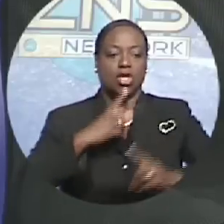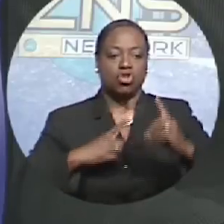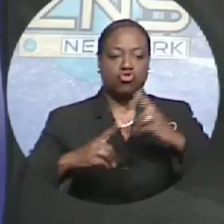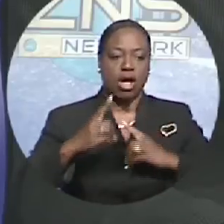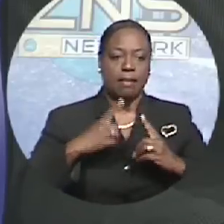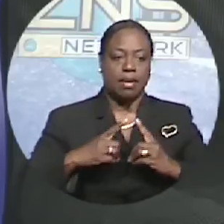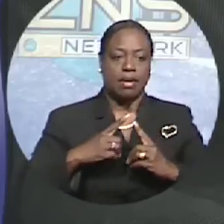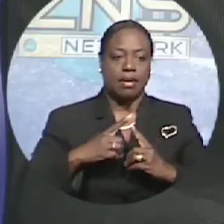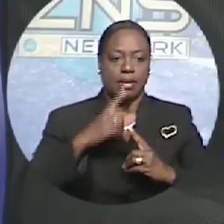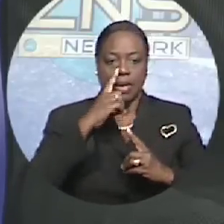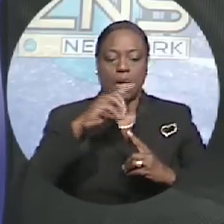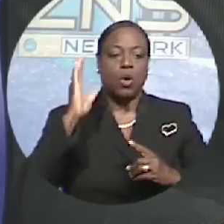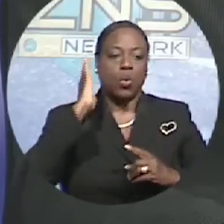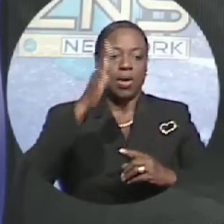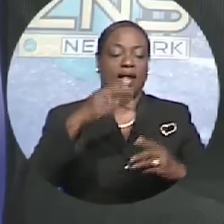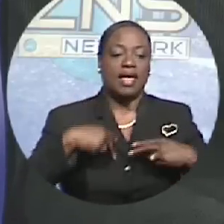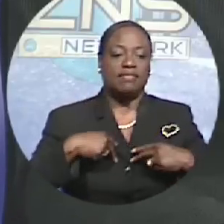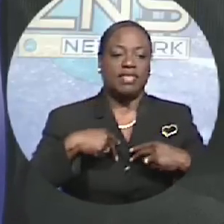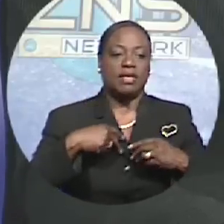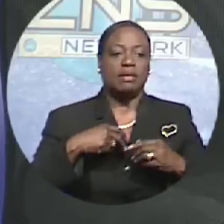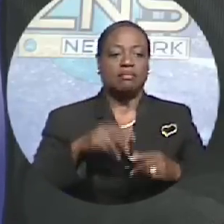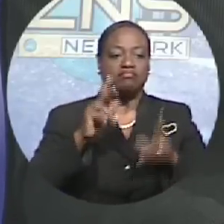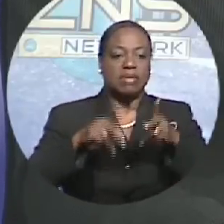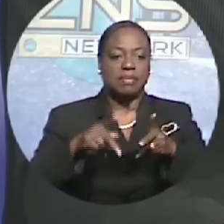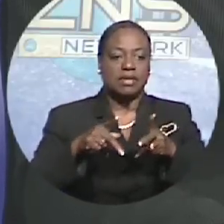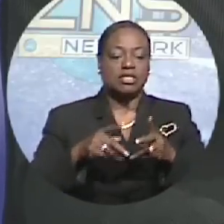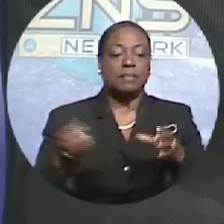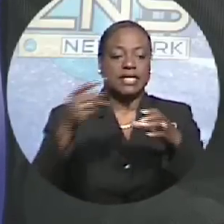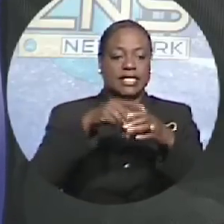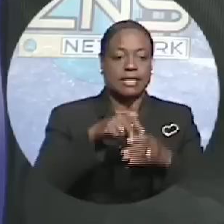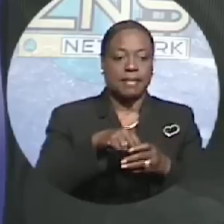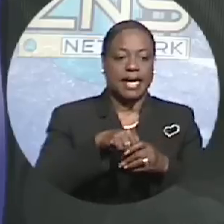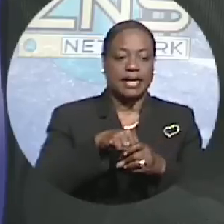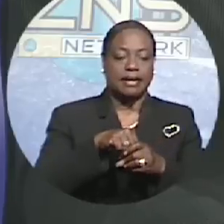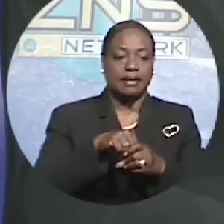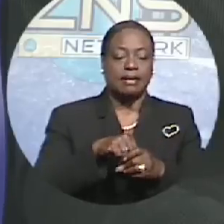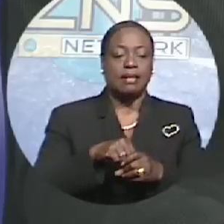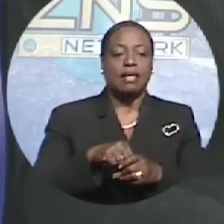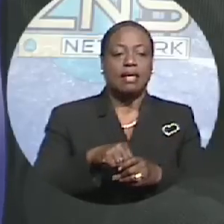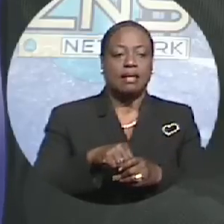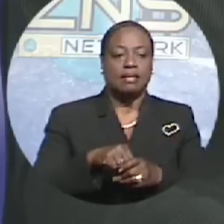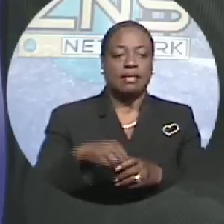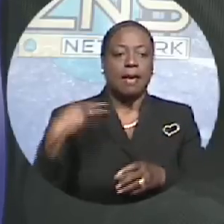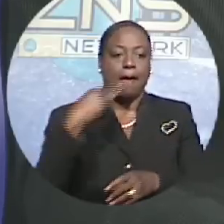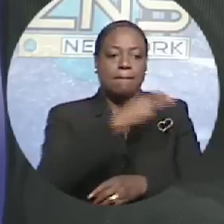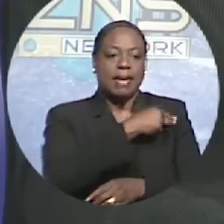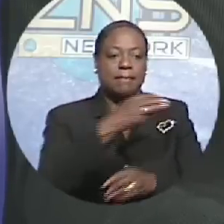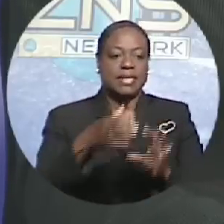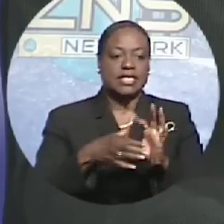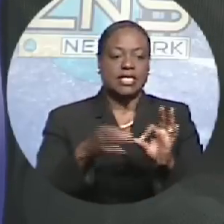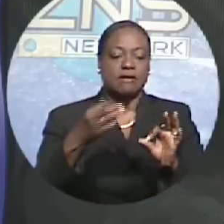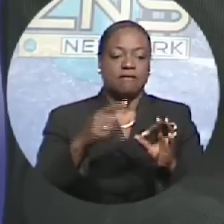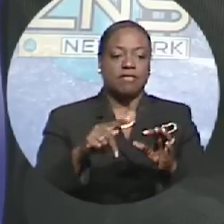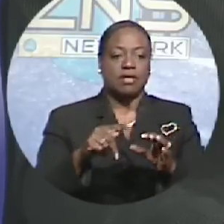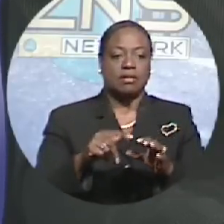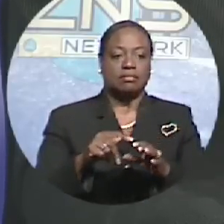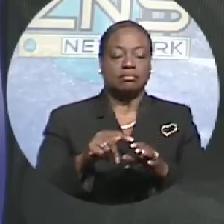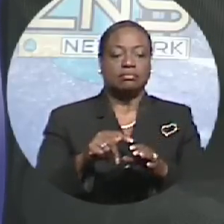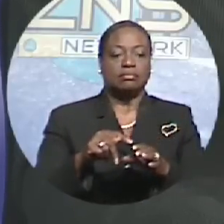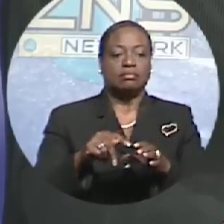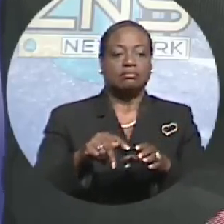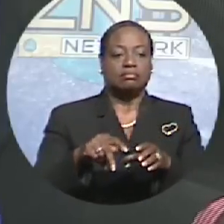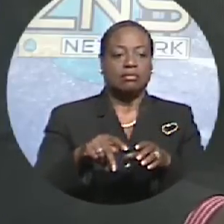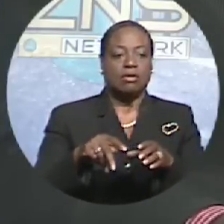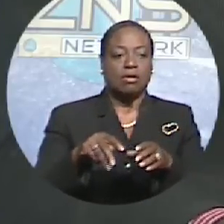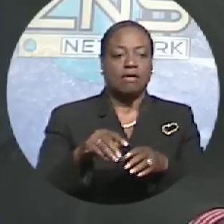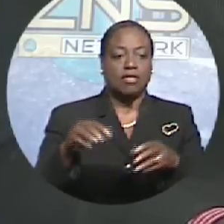require audience participation in a number of instances. Members of the cast are encouraging all Bahamians to come out and support the production, which is also for